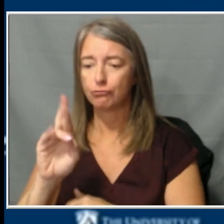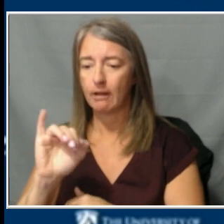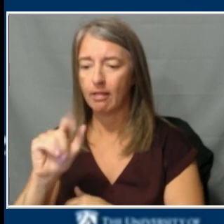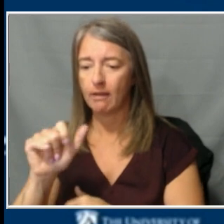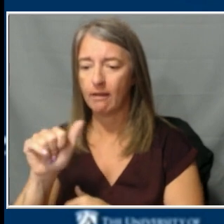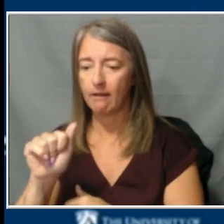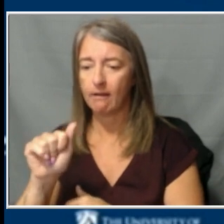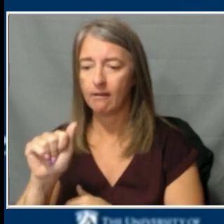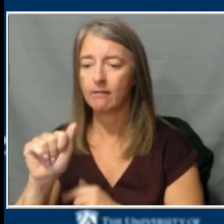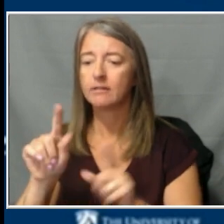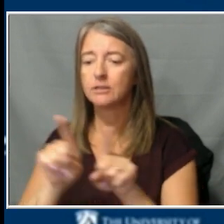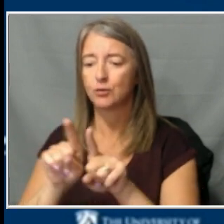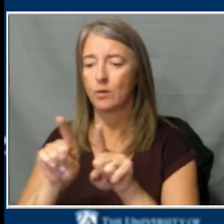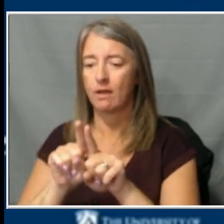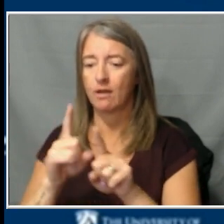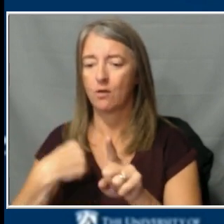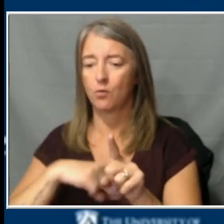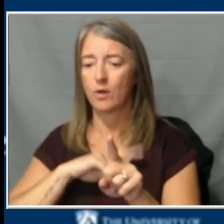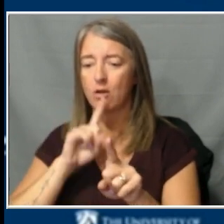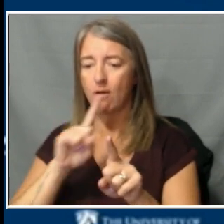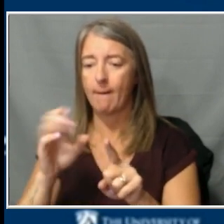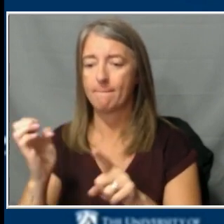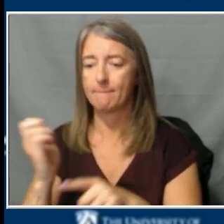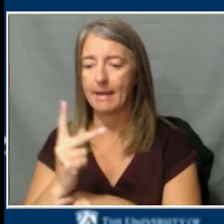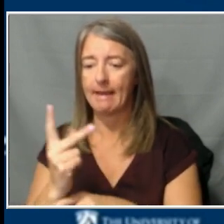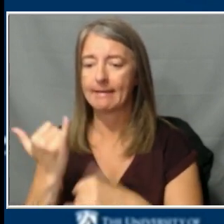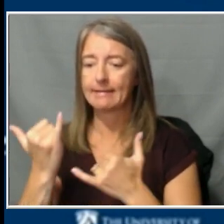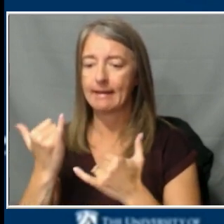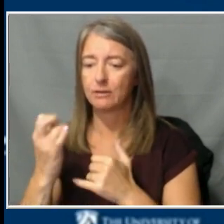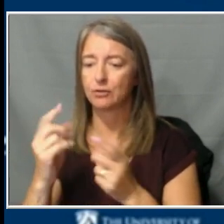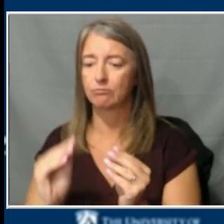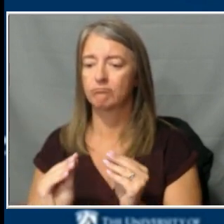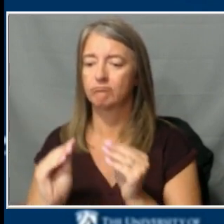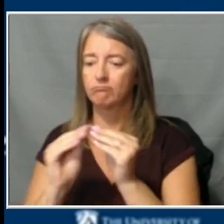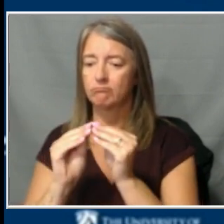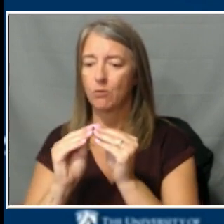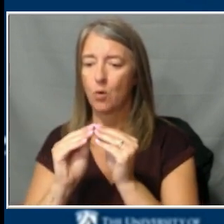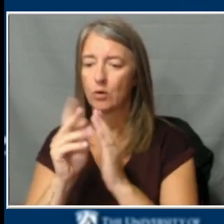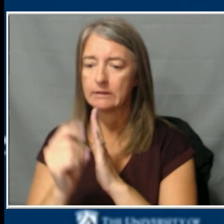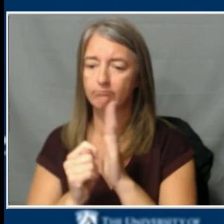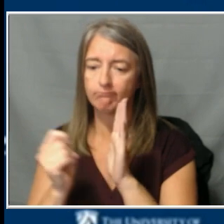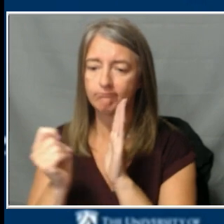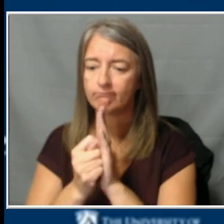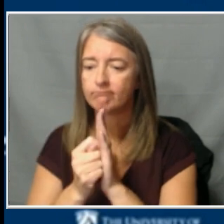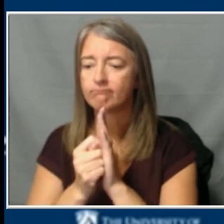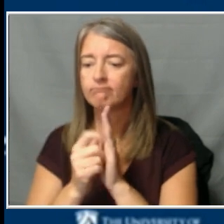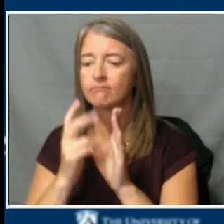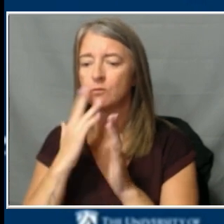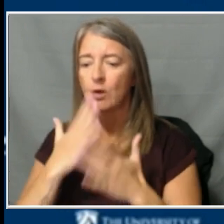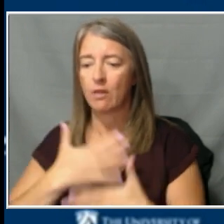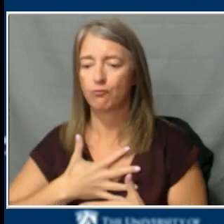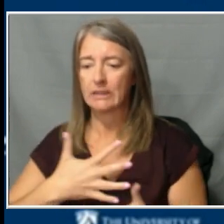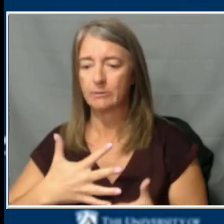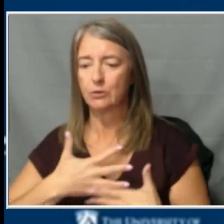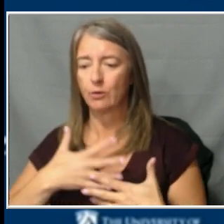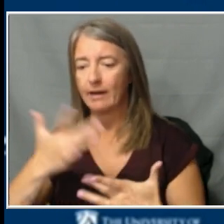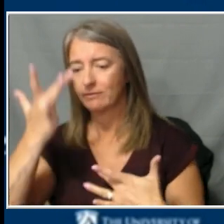well. So we are getting back now to more of a seasonality with these respiratory